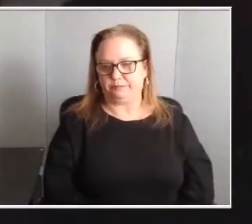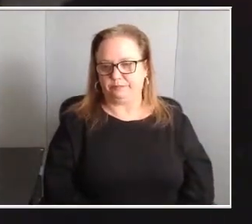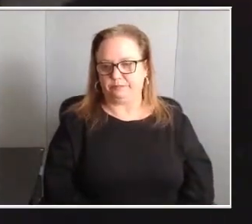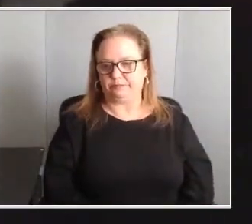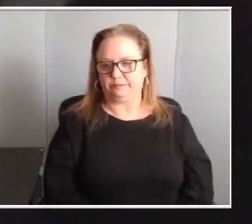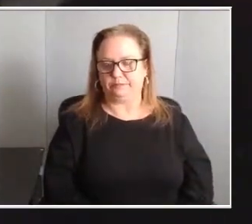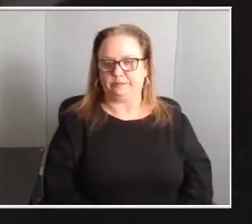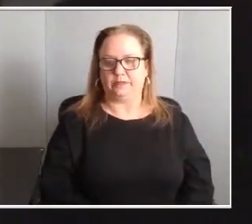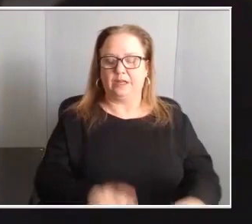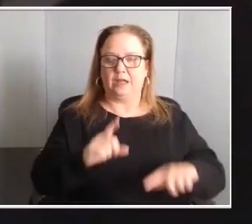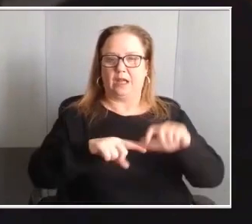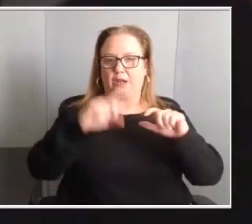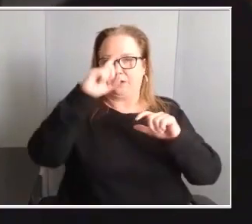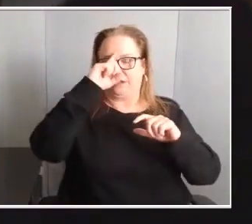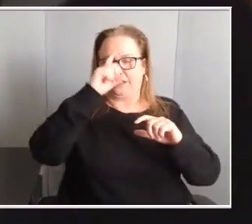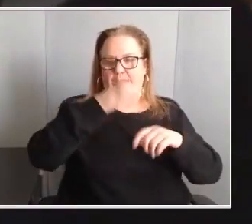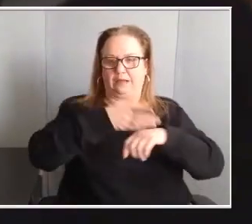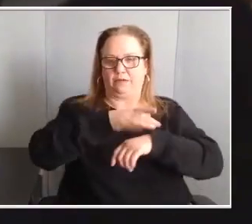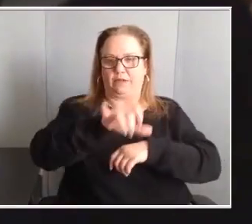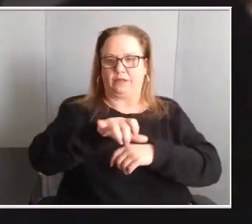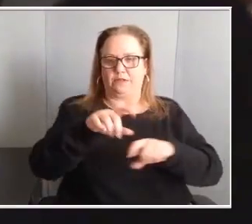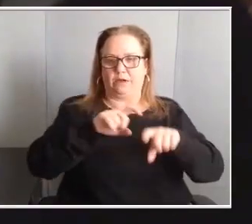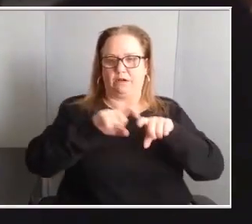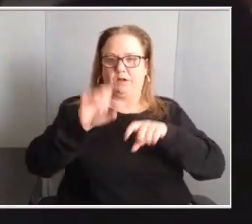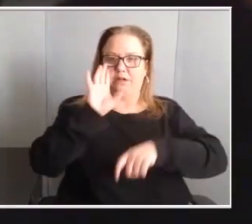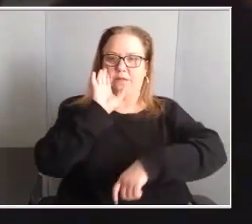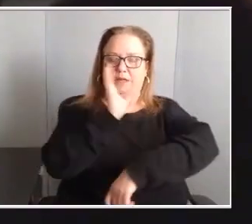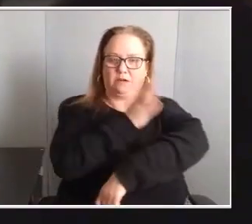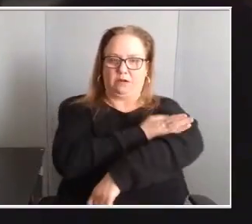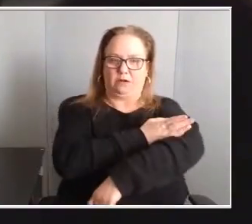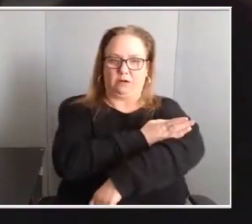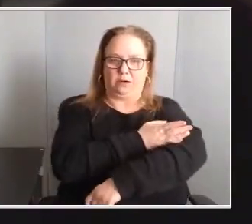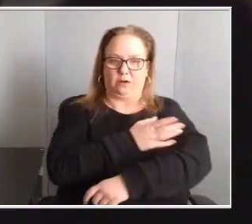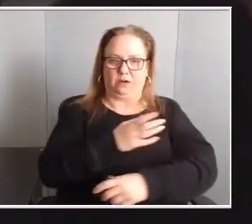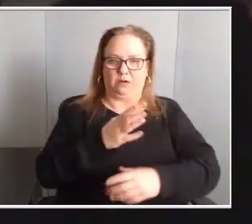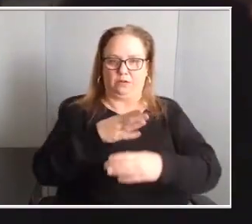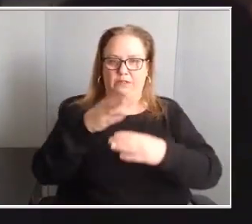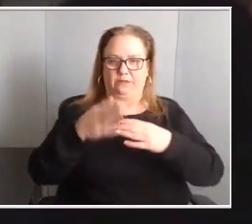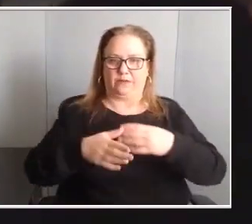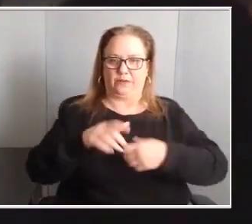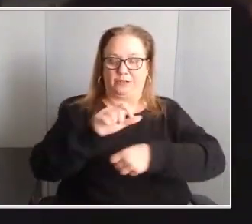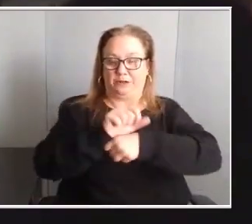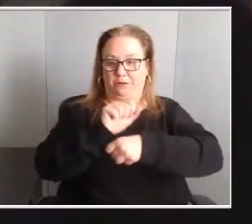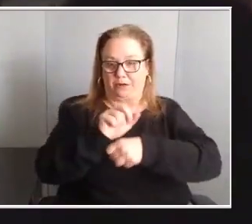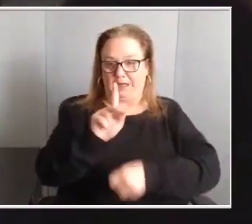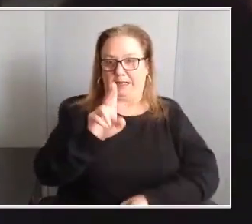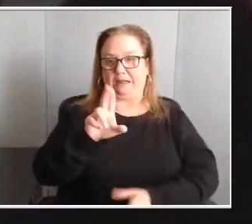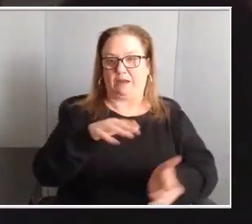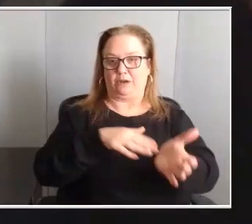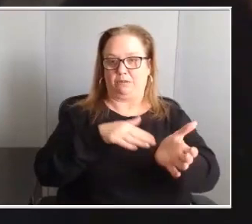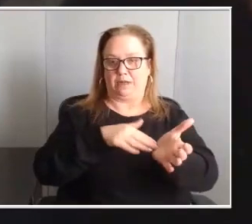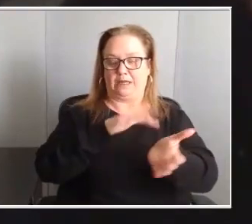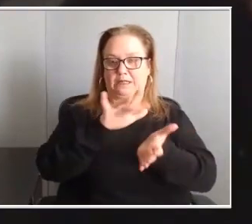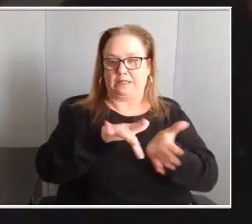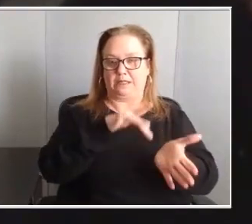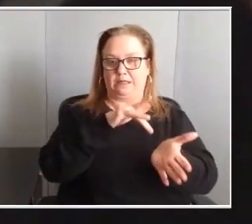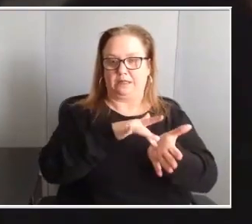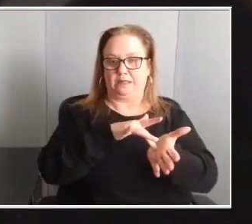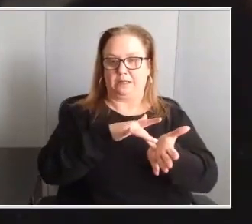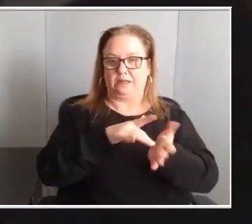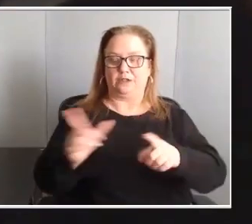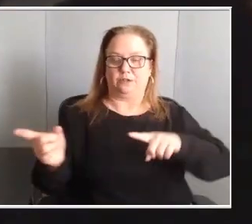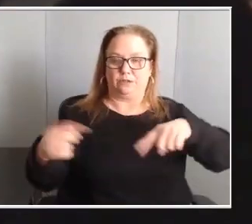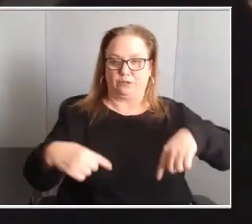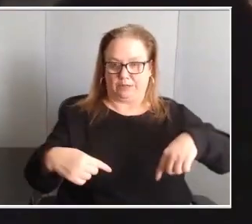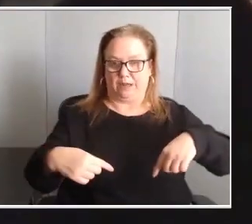after that. So I called my daughter, who was just getting off work there at KU Medical Center. And so she said she would be